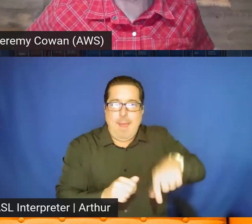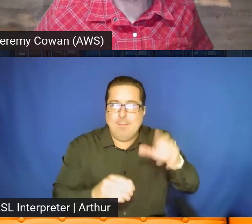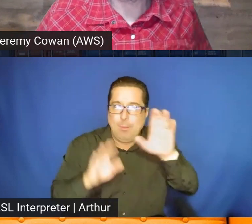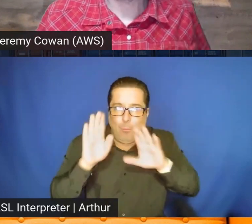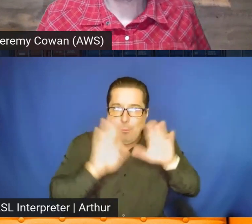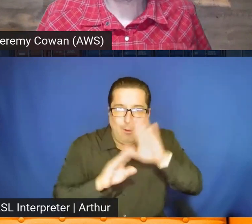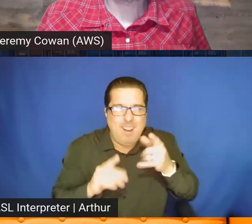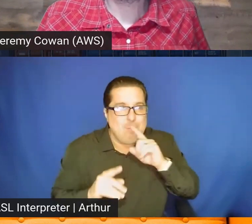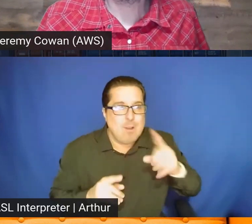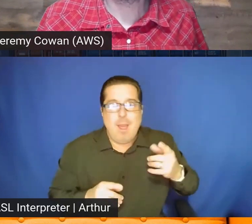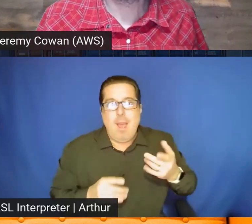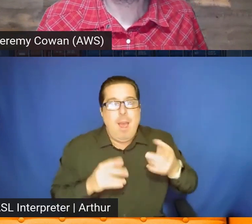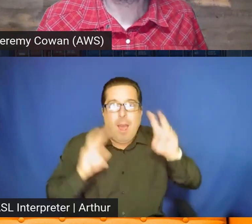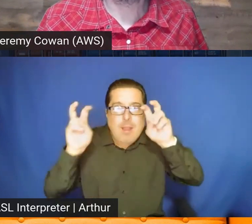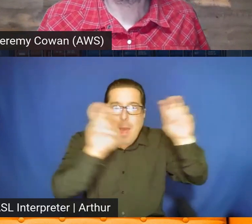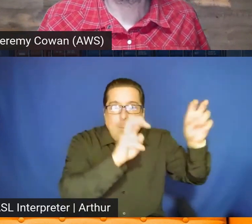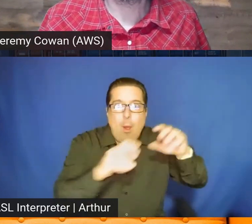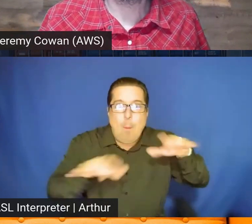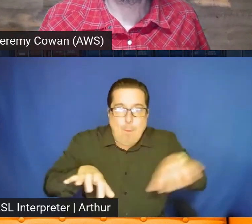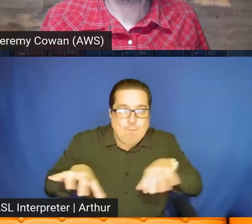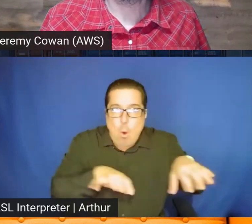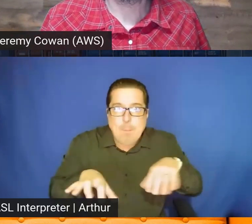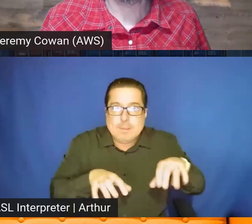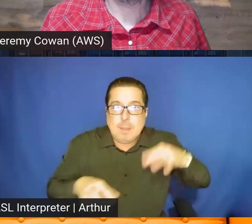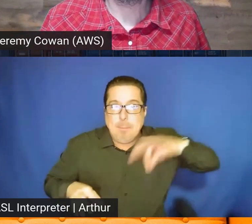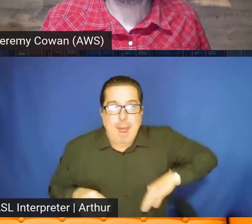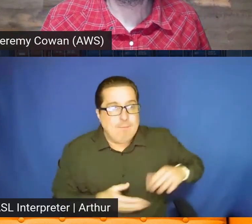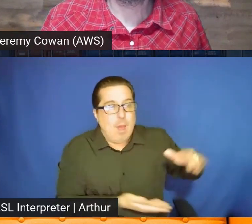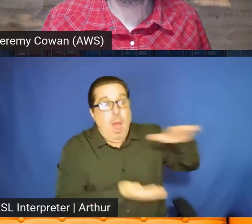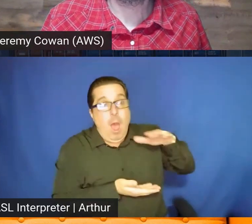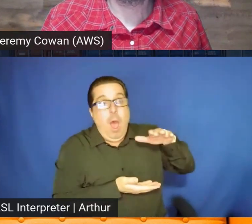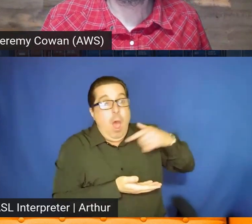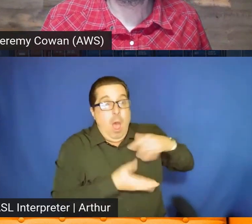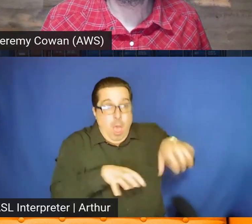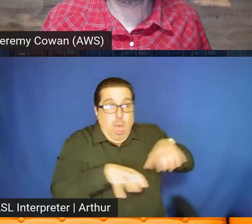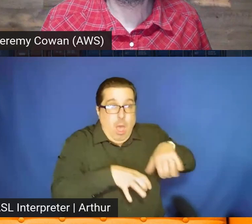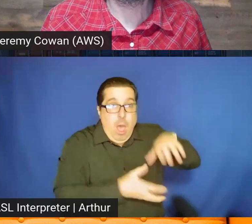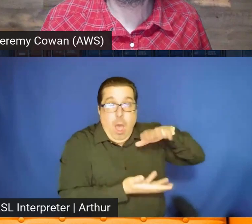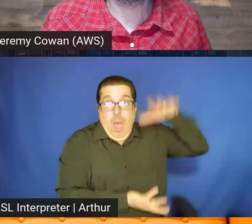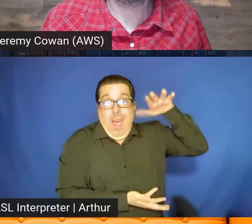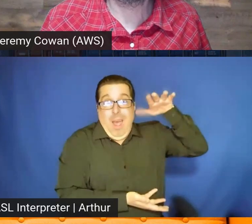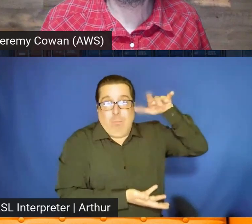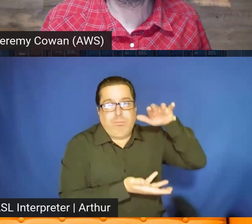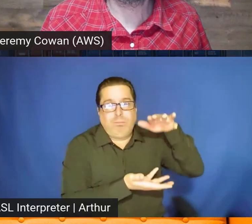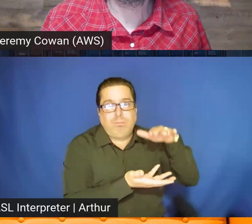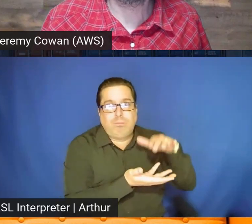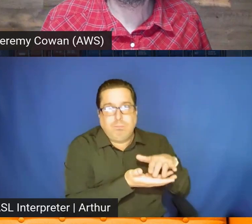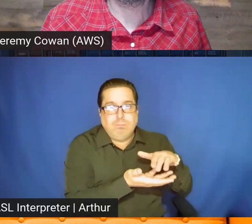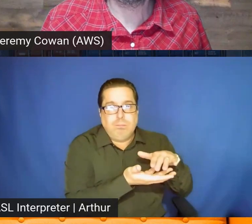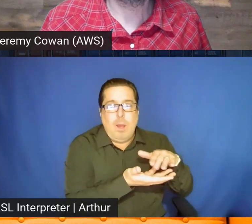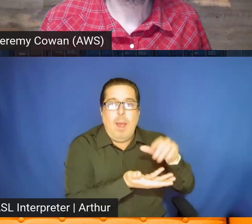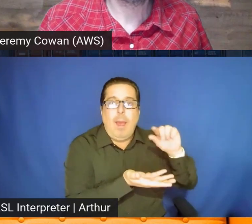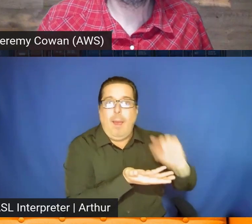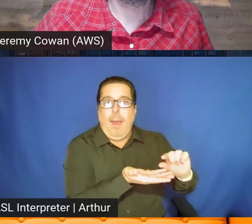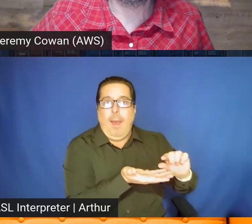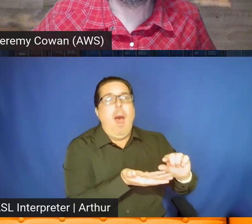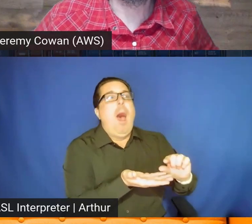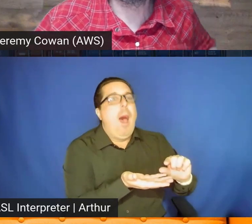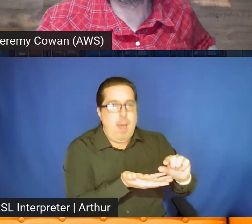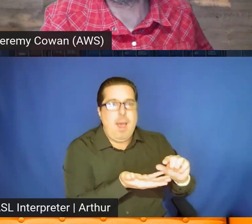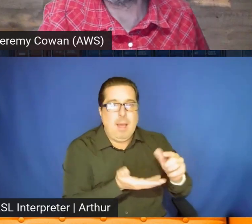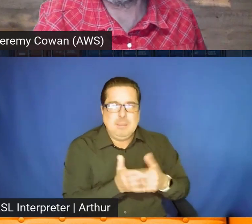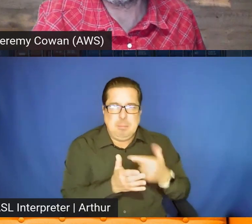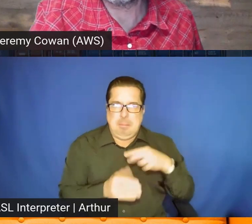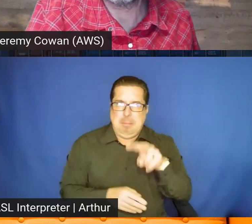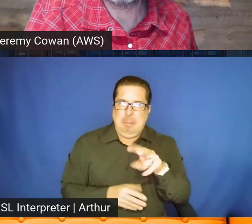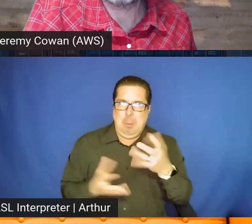performance benefits, but also like it's a lot of information to for like an application developer to be like, what am I doing here? And